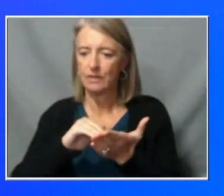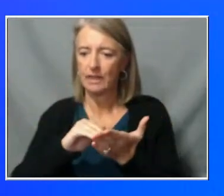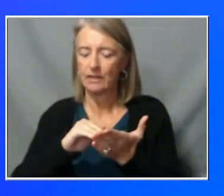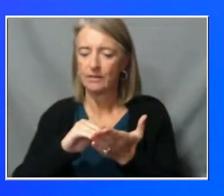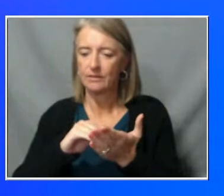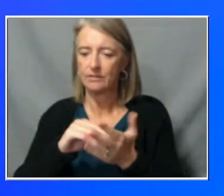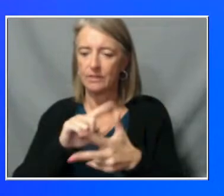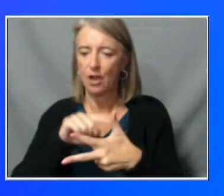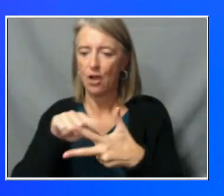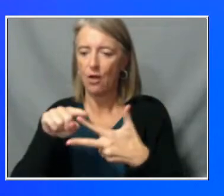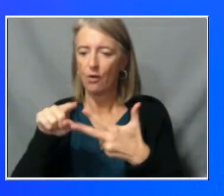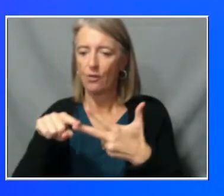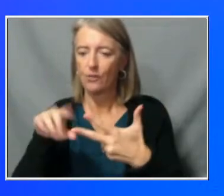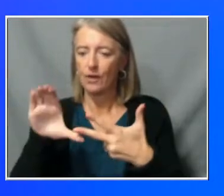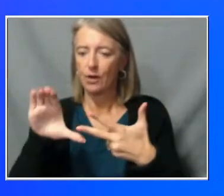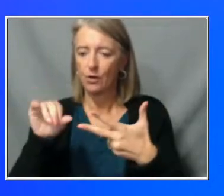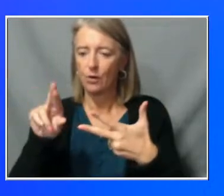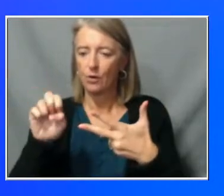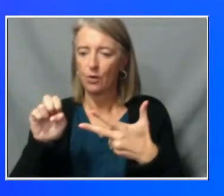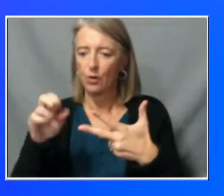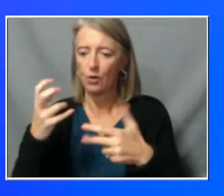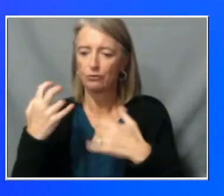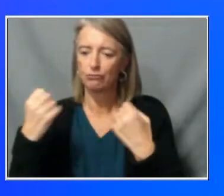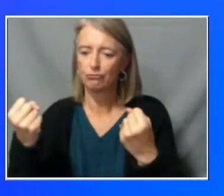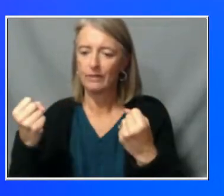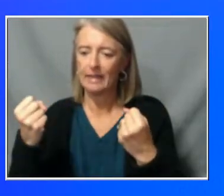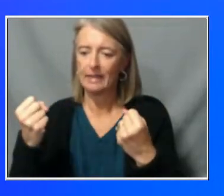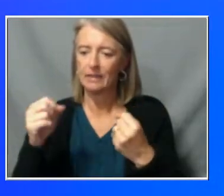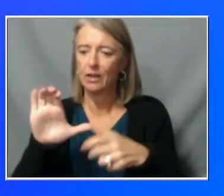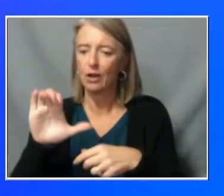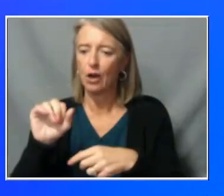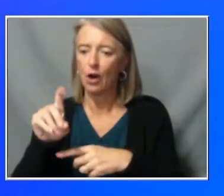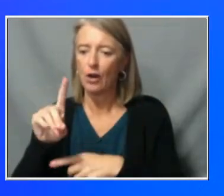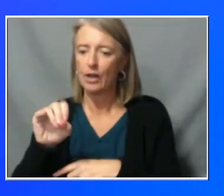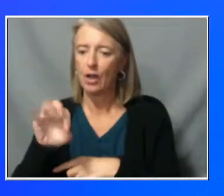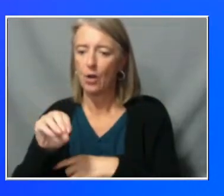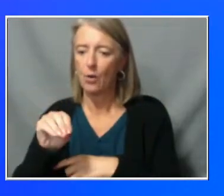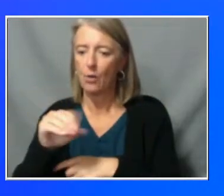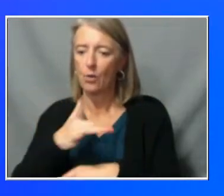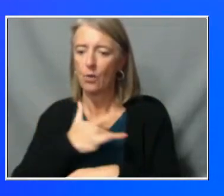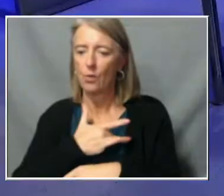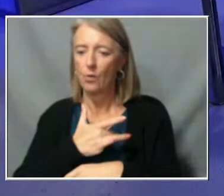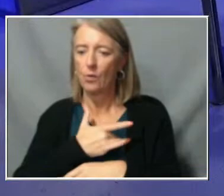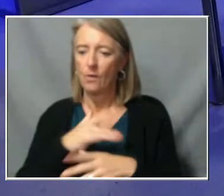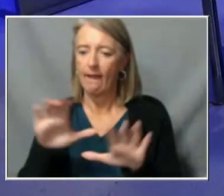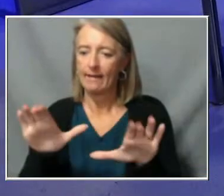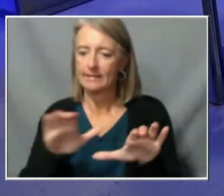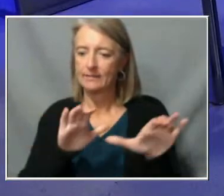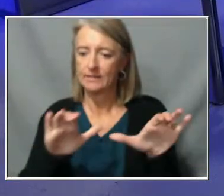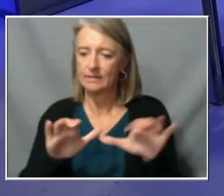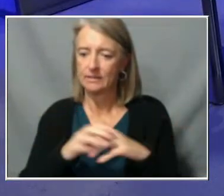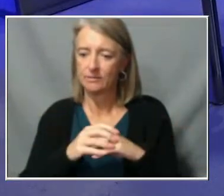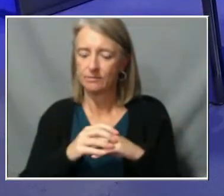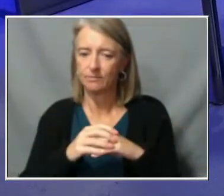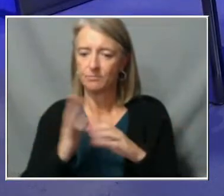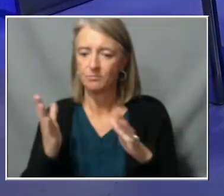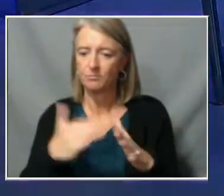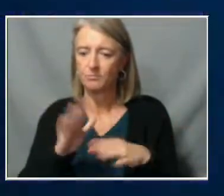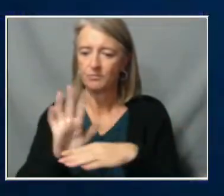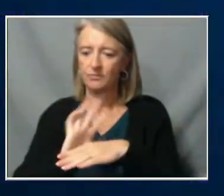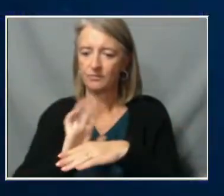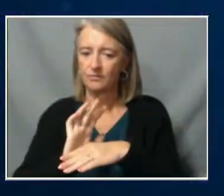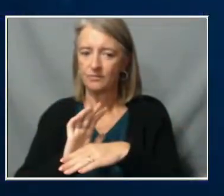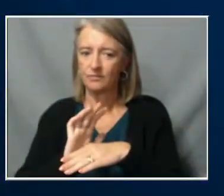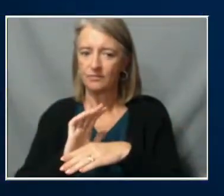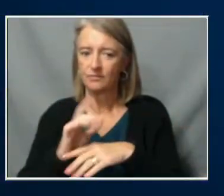of the core and strength and cardio activities. Okay, so you brought us a little video of something that you do. You've been doing it